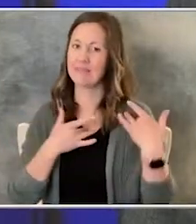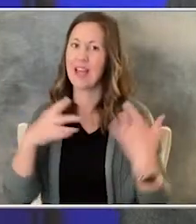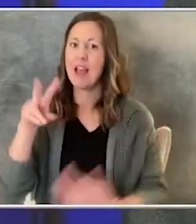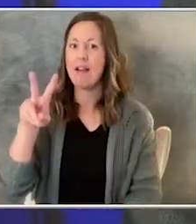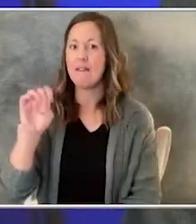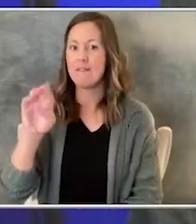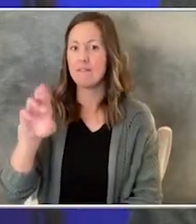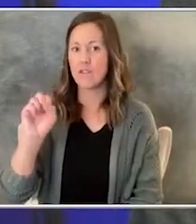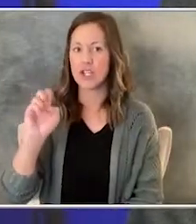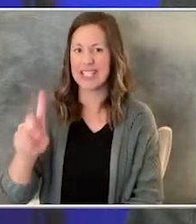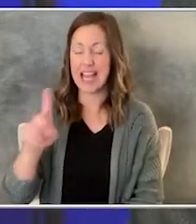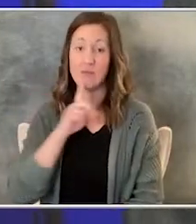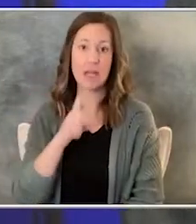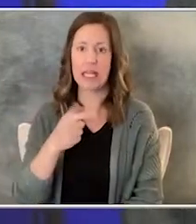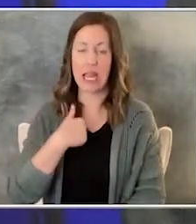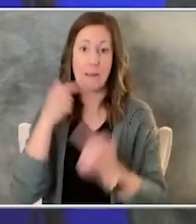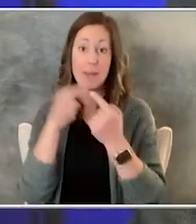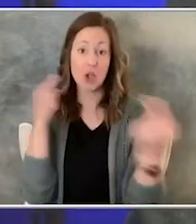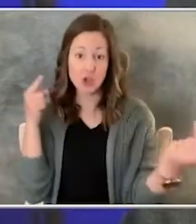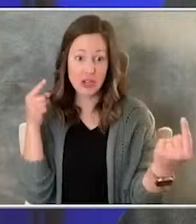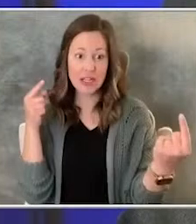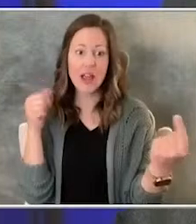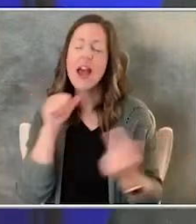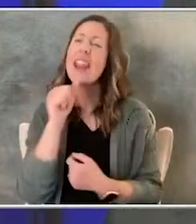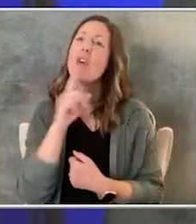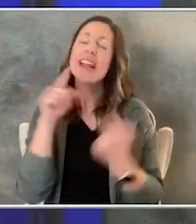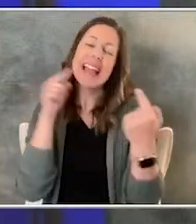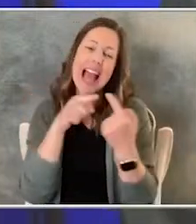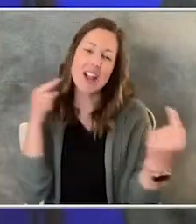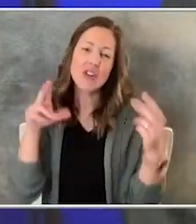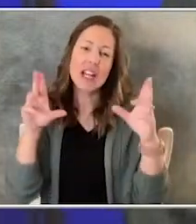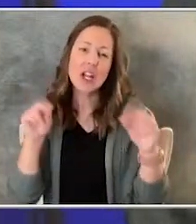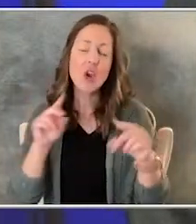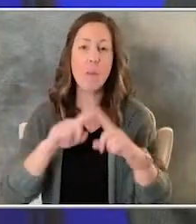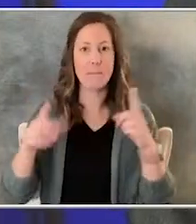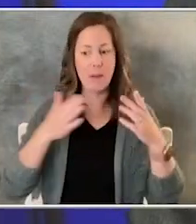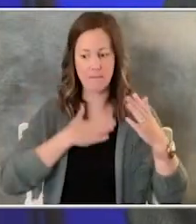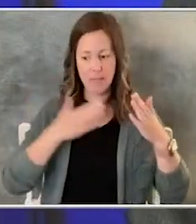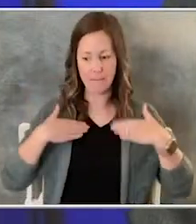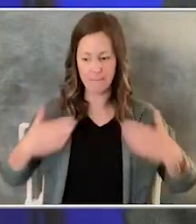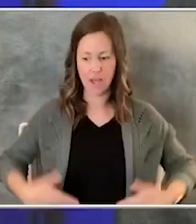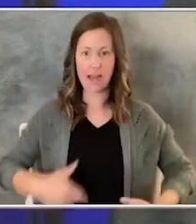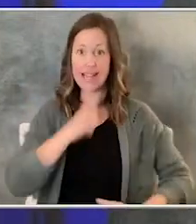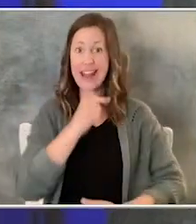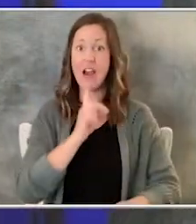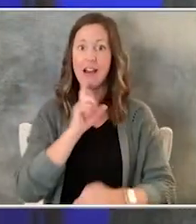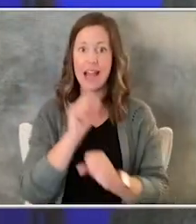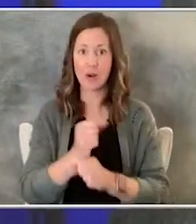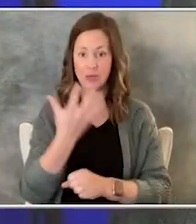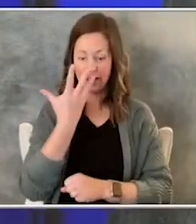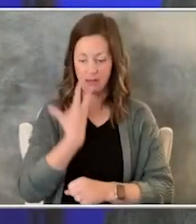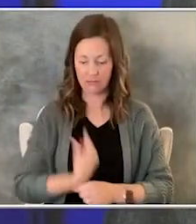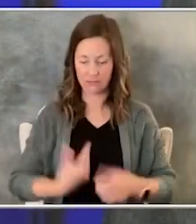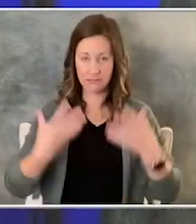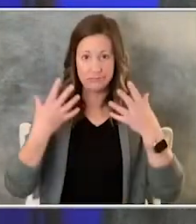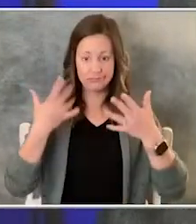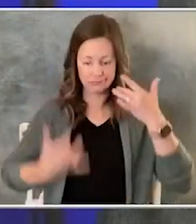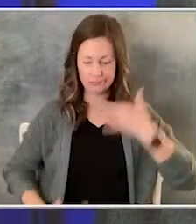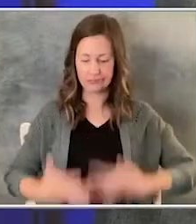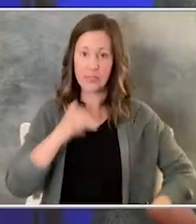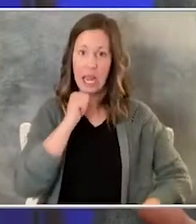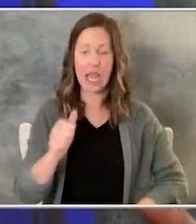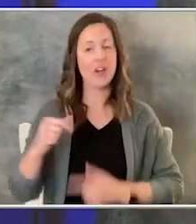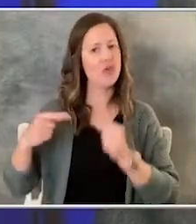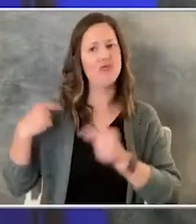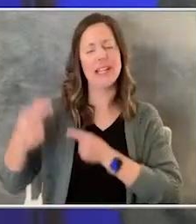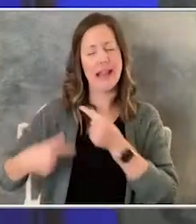sedated for it? So usually those are people that are just really sick, like we're worried about their breathing, so Right. we try to really minimize how much we sedate them because we